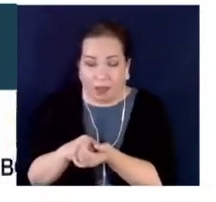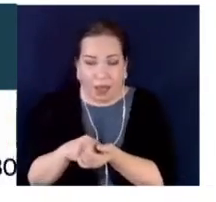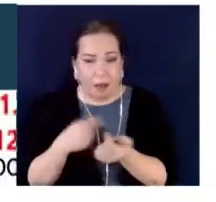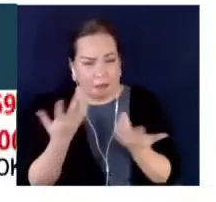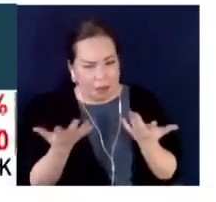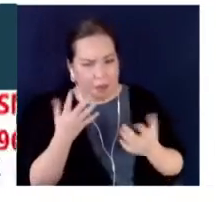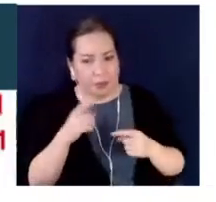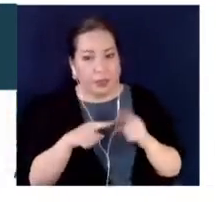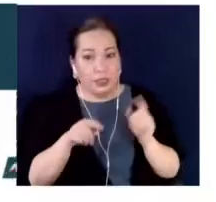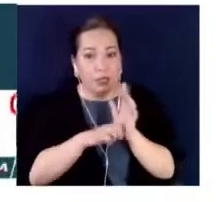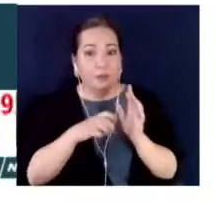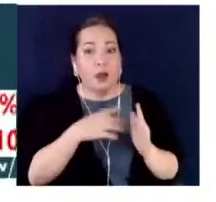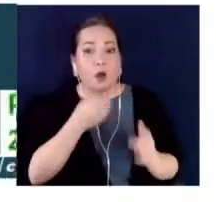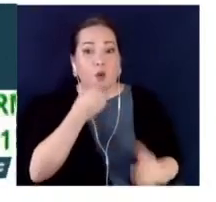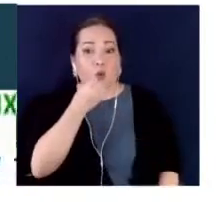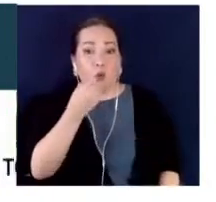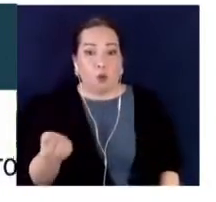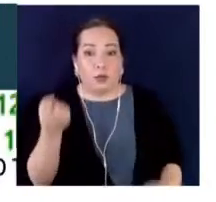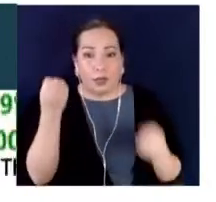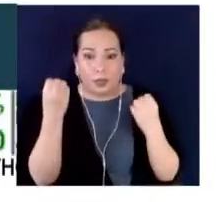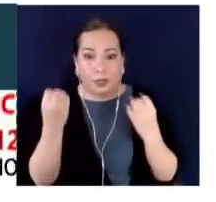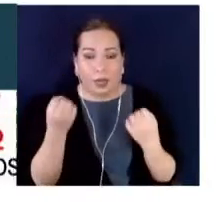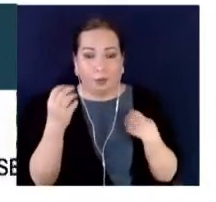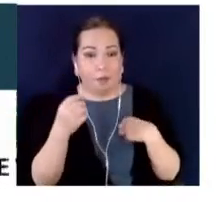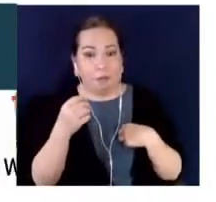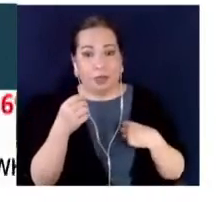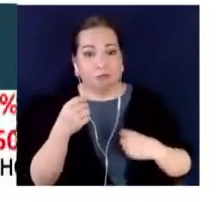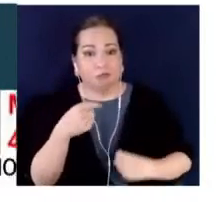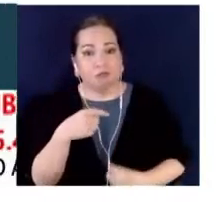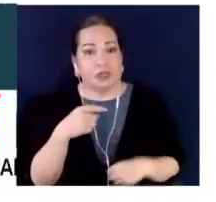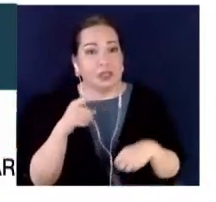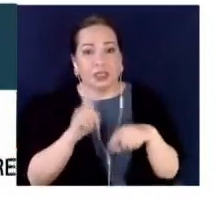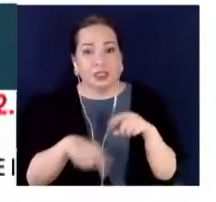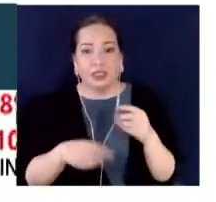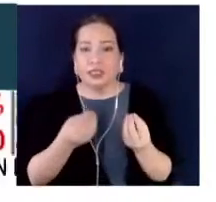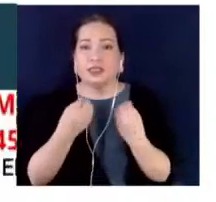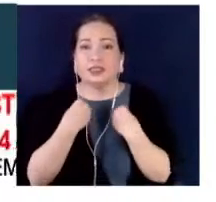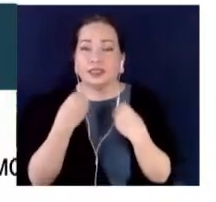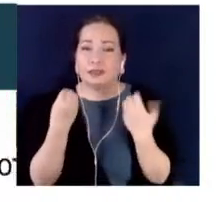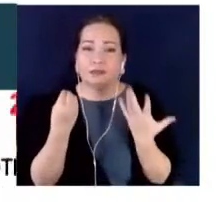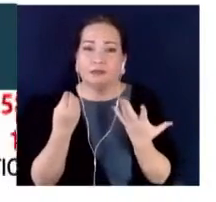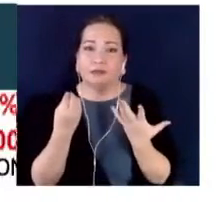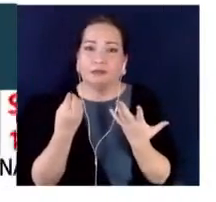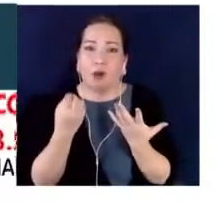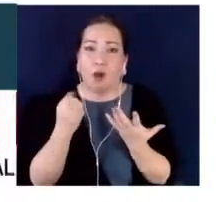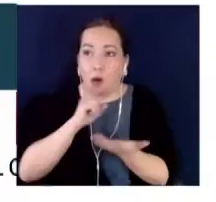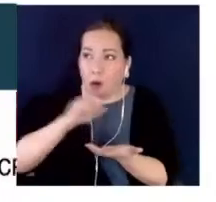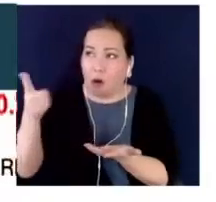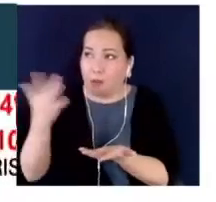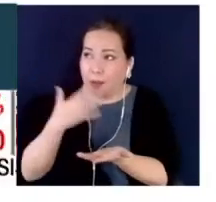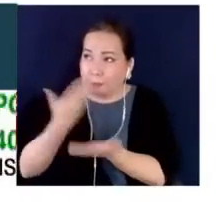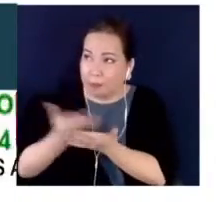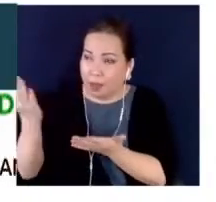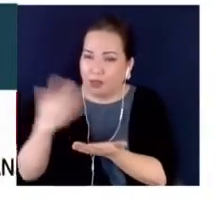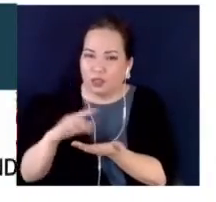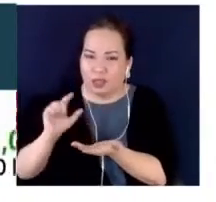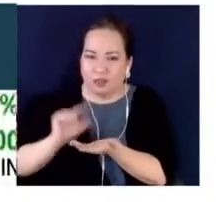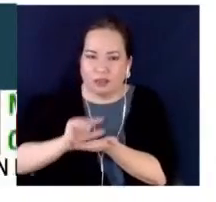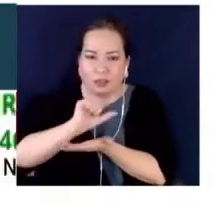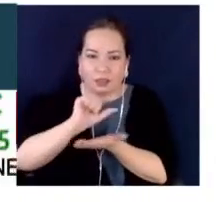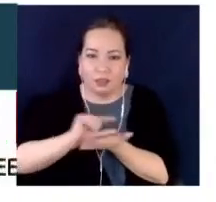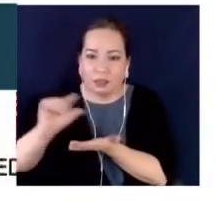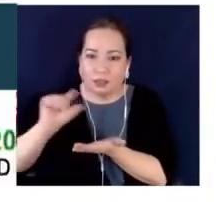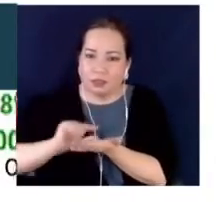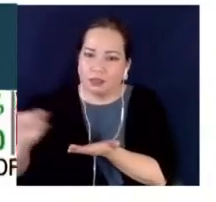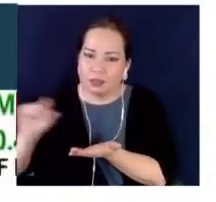lot. Mm. They cannot give us everything because they have to apportion it to the other hospitals. And so that's it. That's what